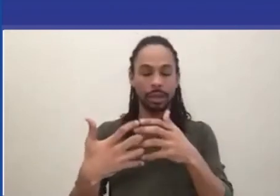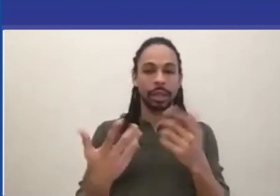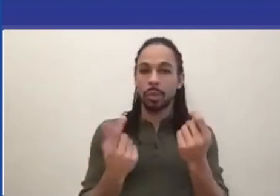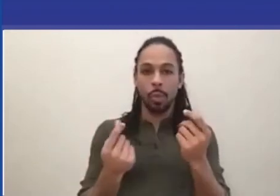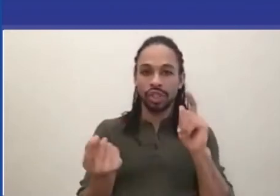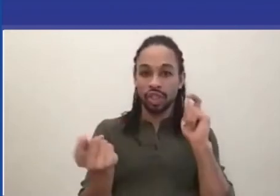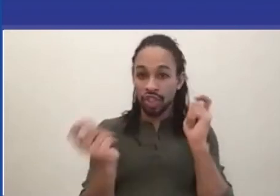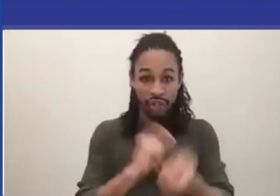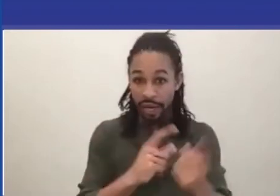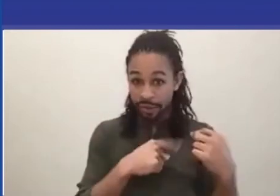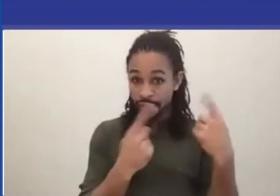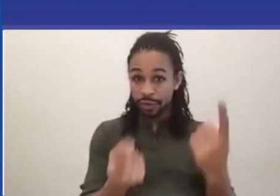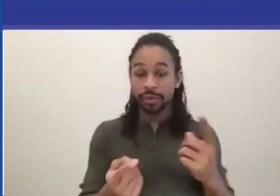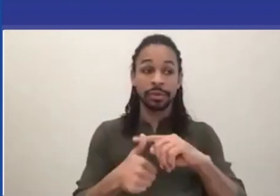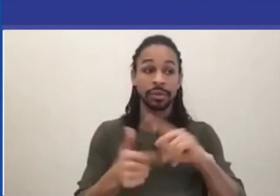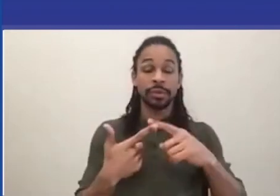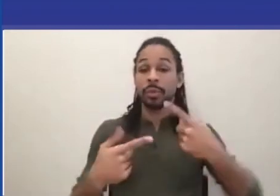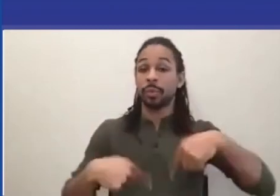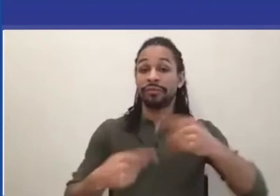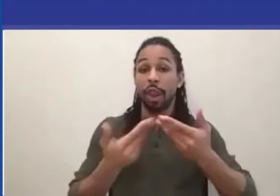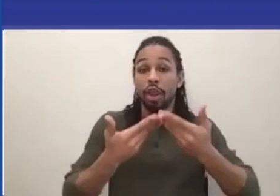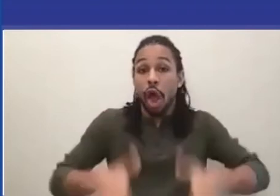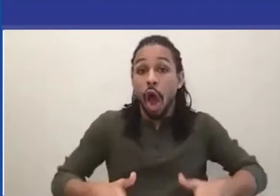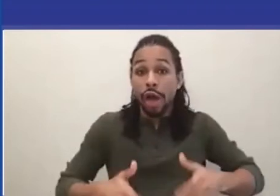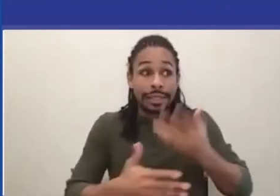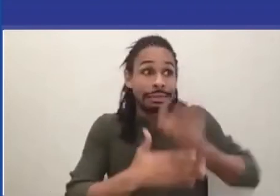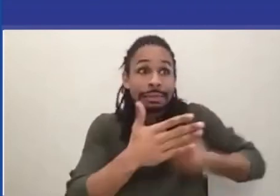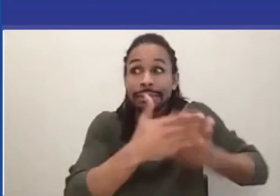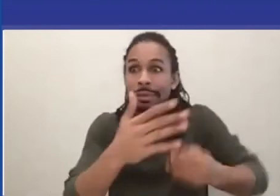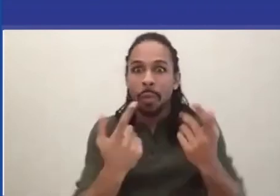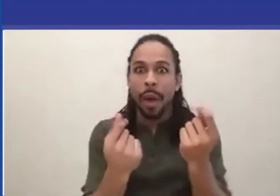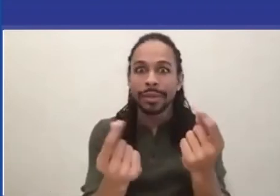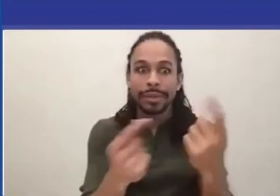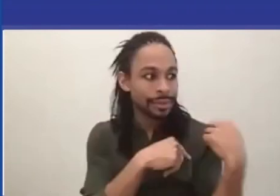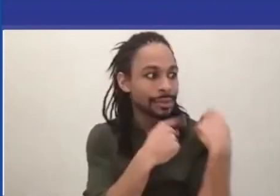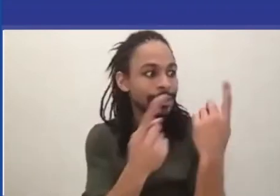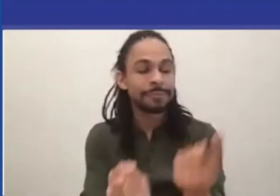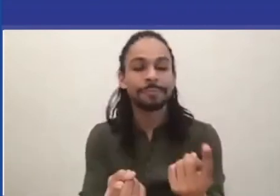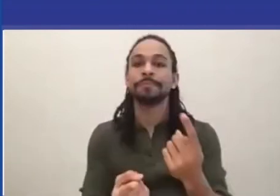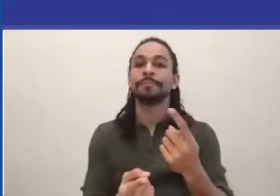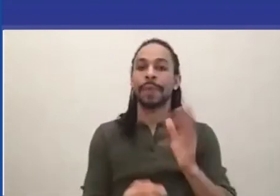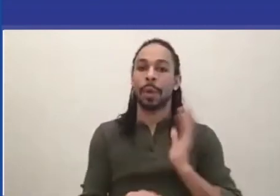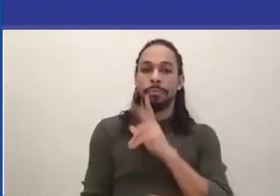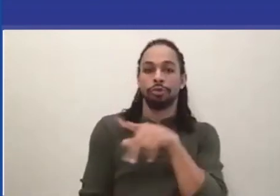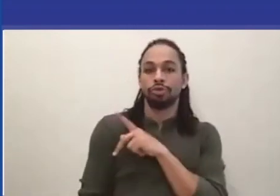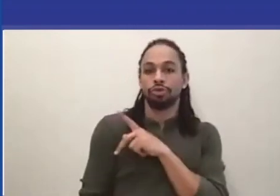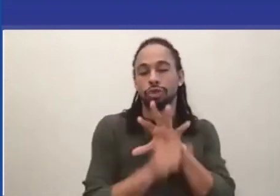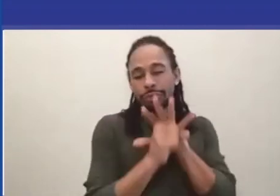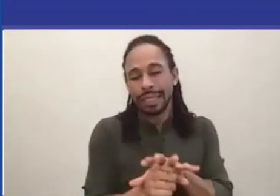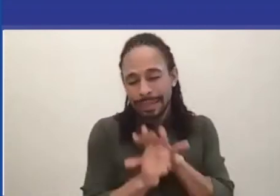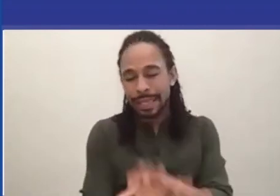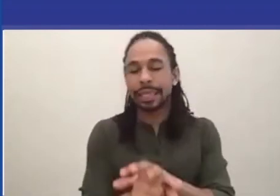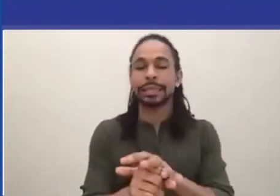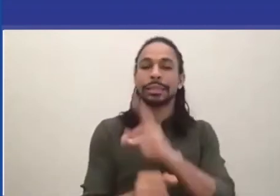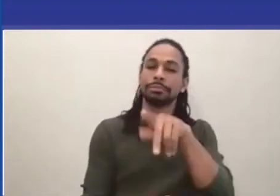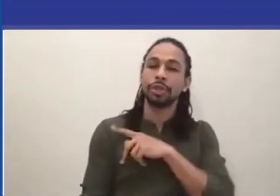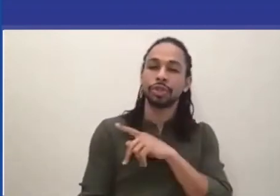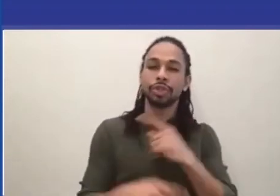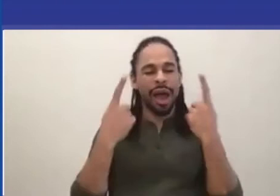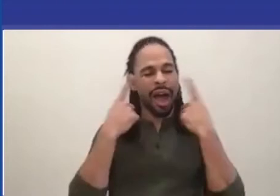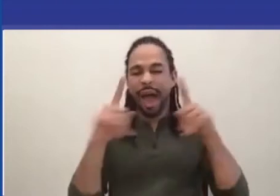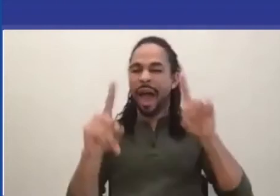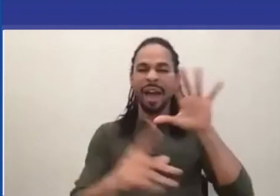we've lost, and this, you know, the personal stresses and triumphs of this